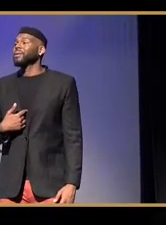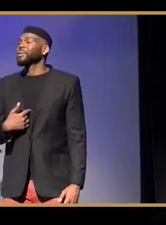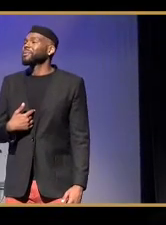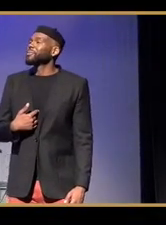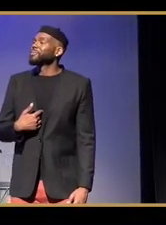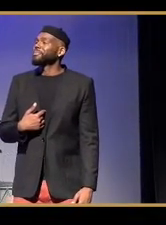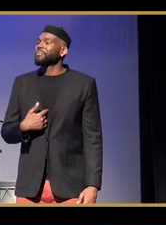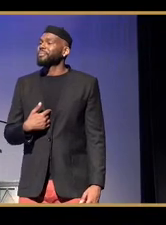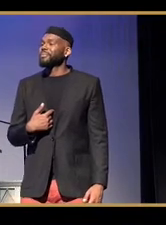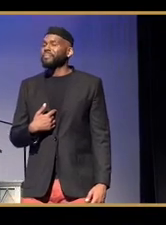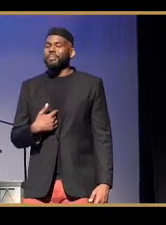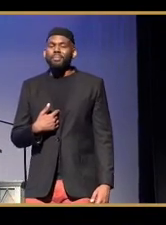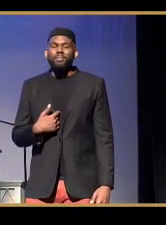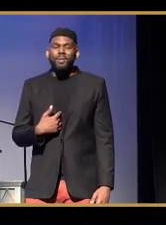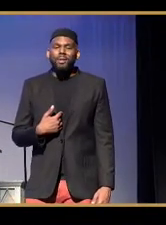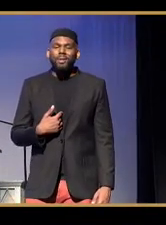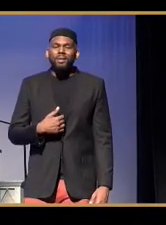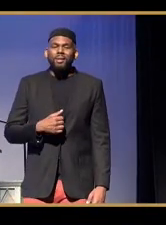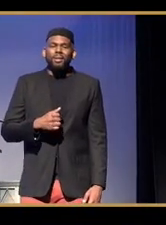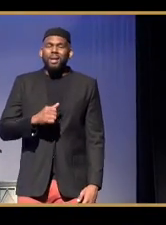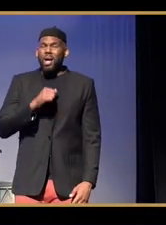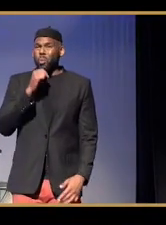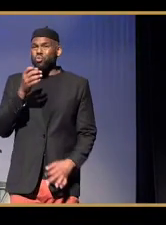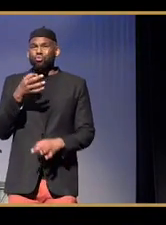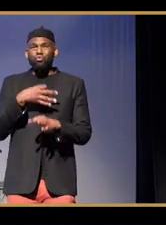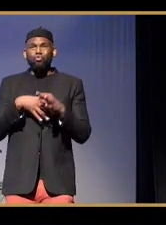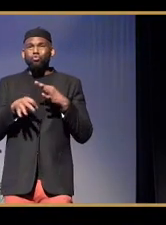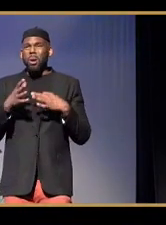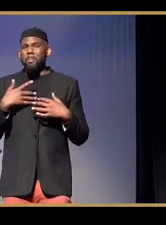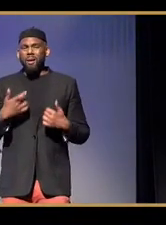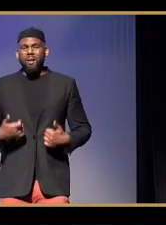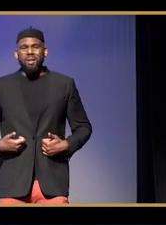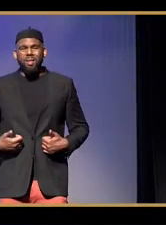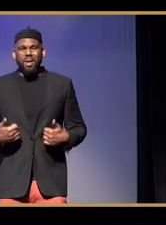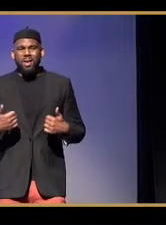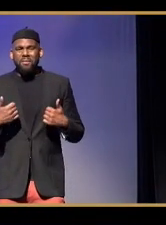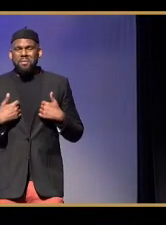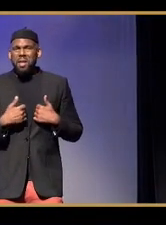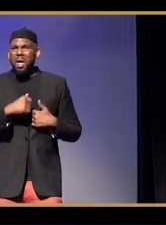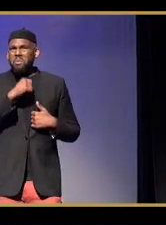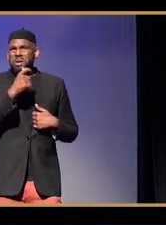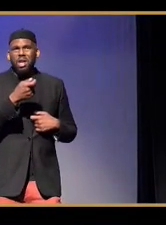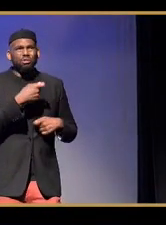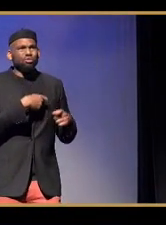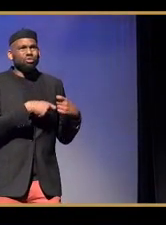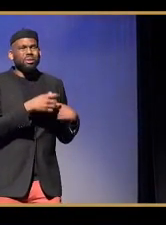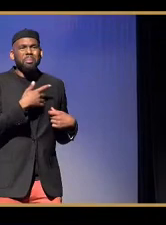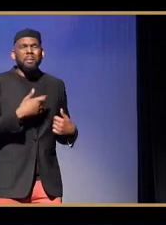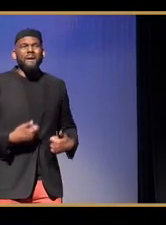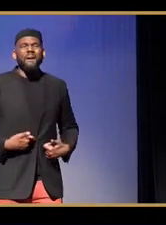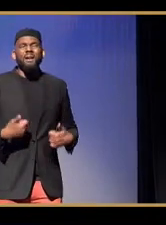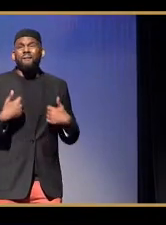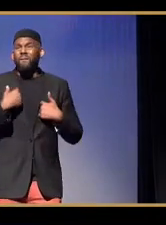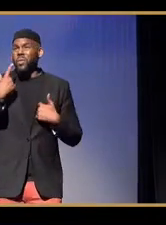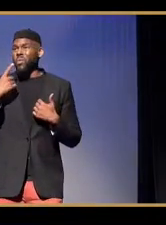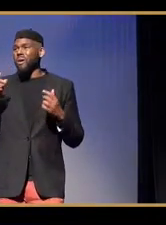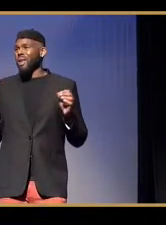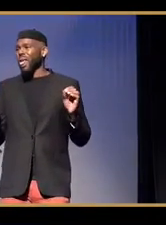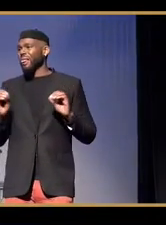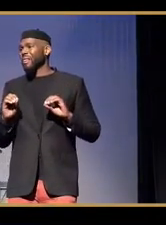62 more. And I would not trade my life, I would not trade my life, I would not trade my life for nothing.